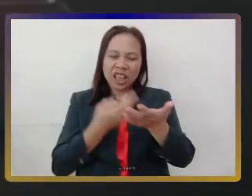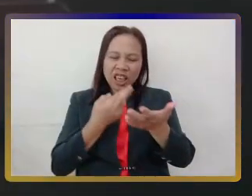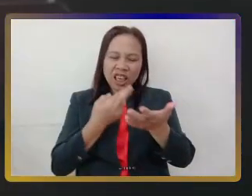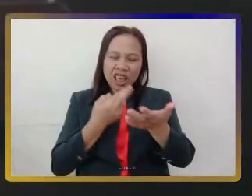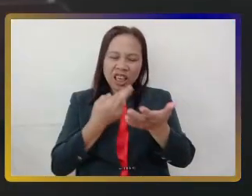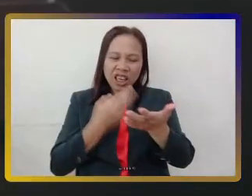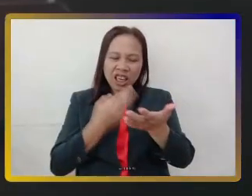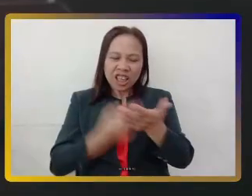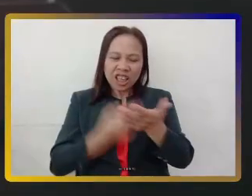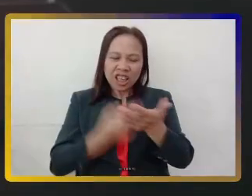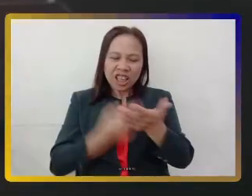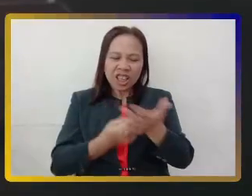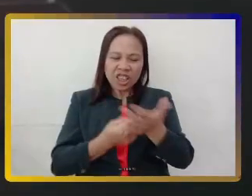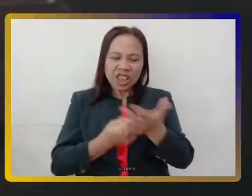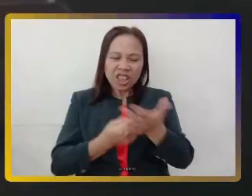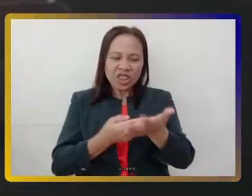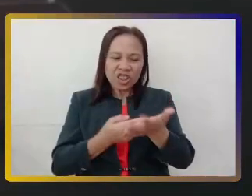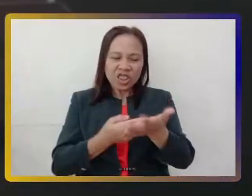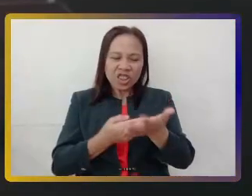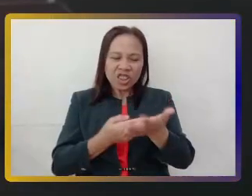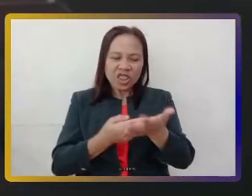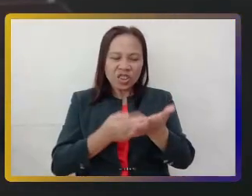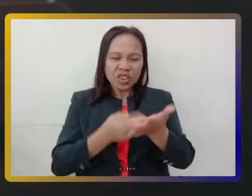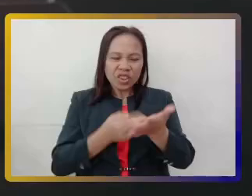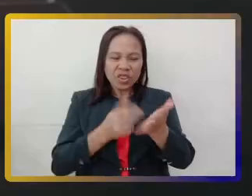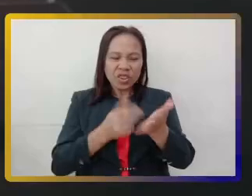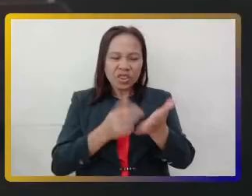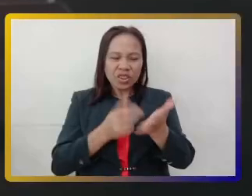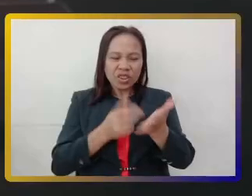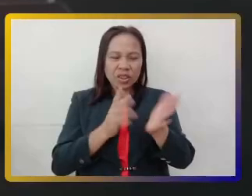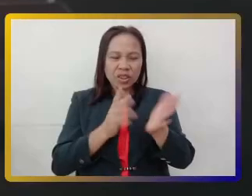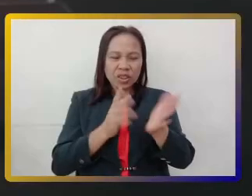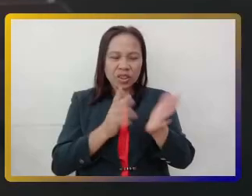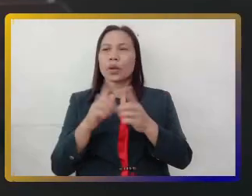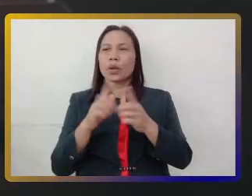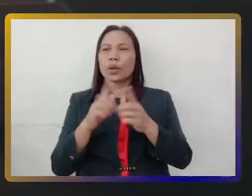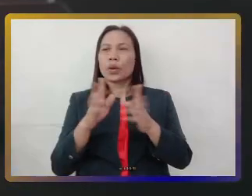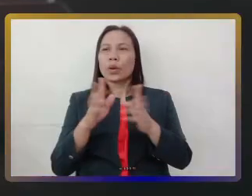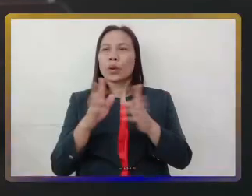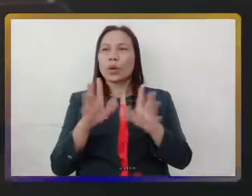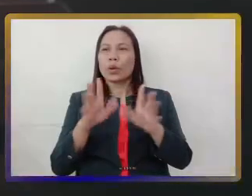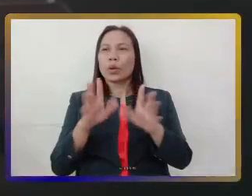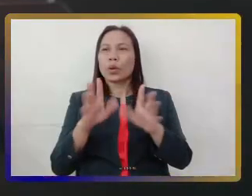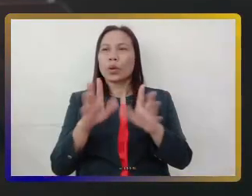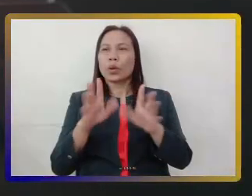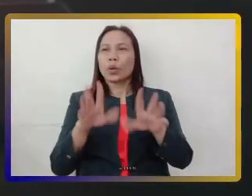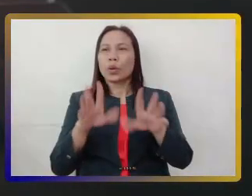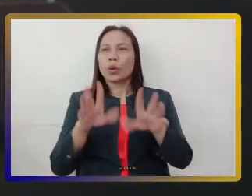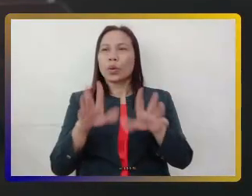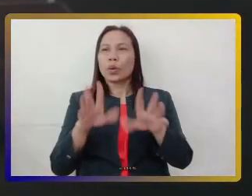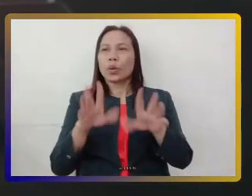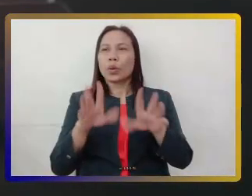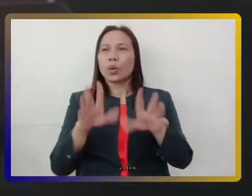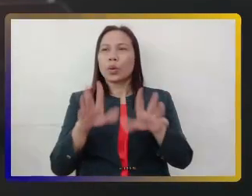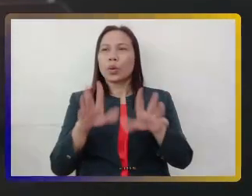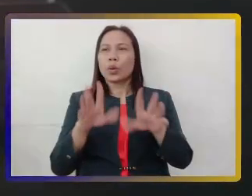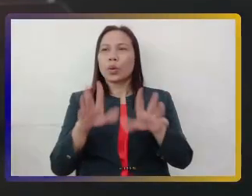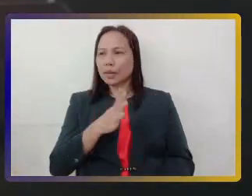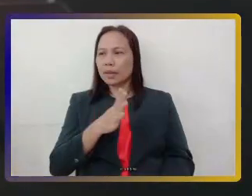is it's also a tradition it's a practice that is down to us